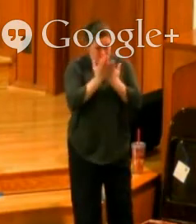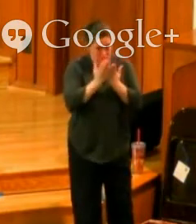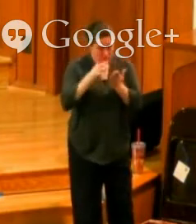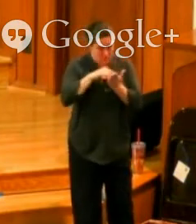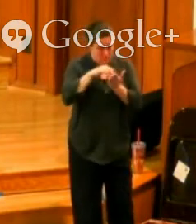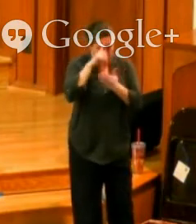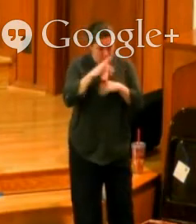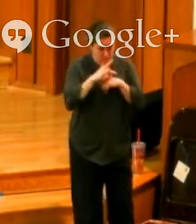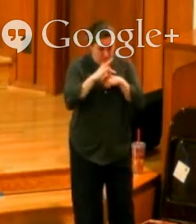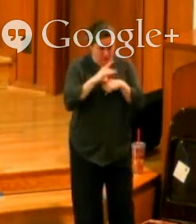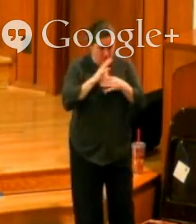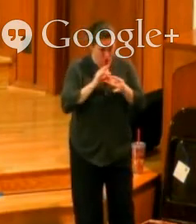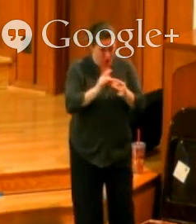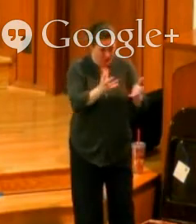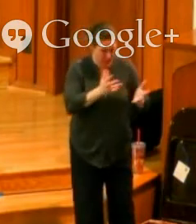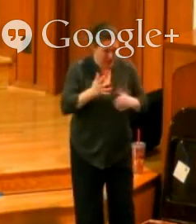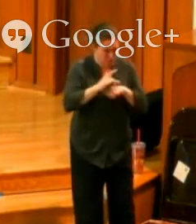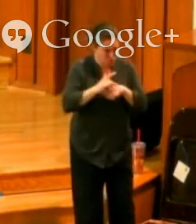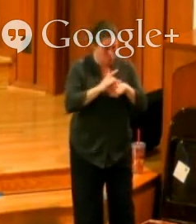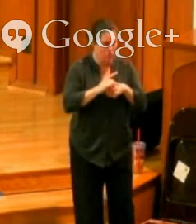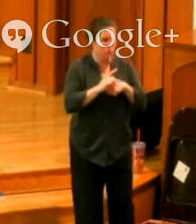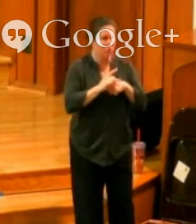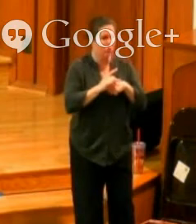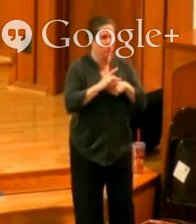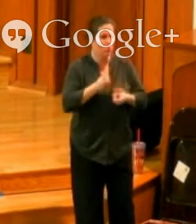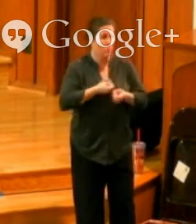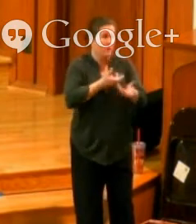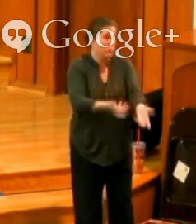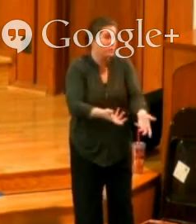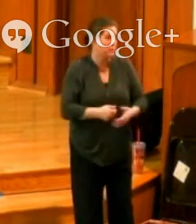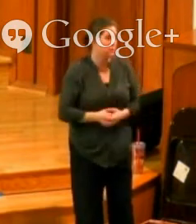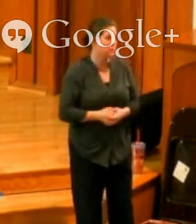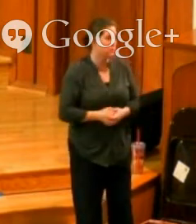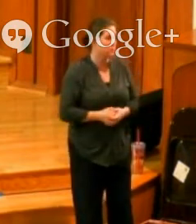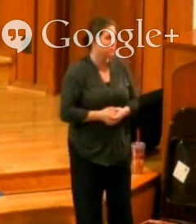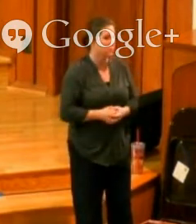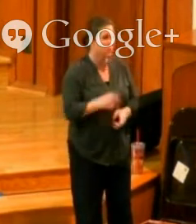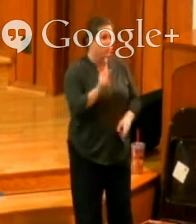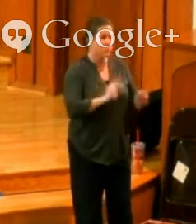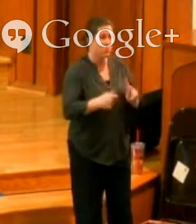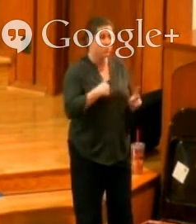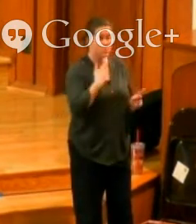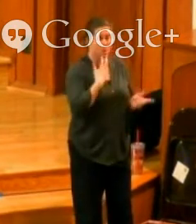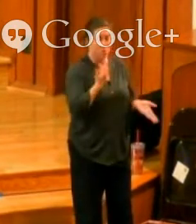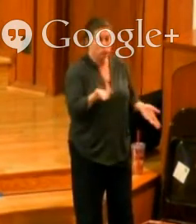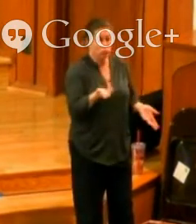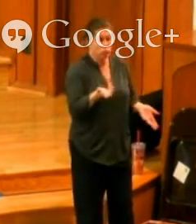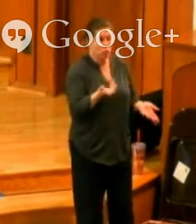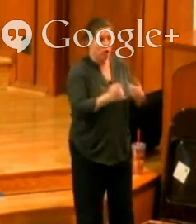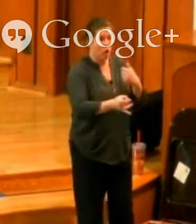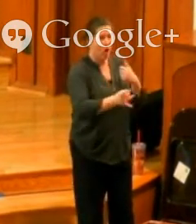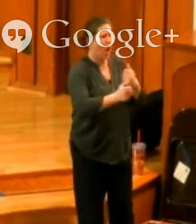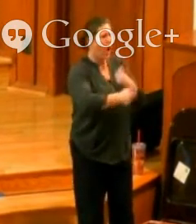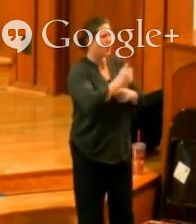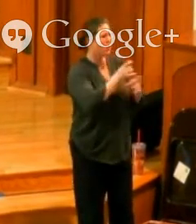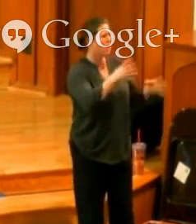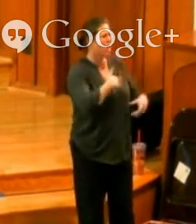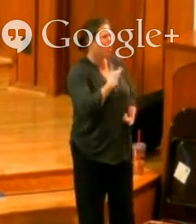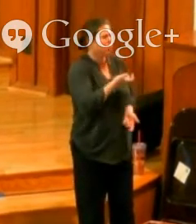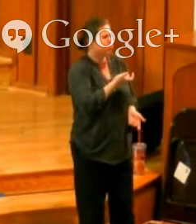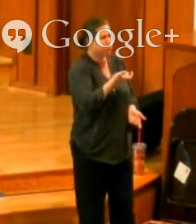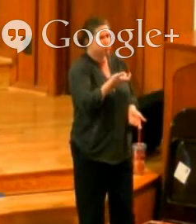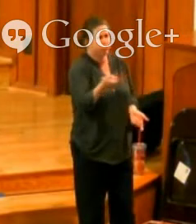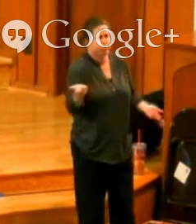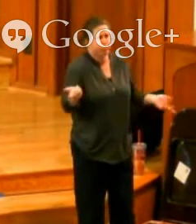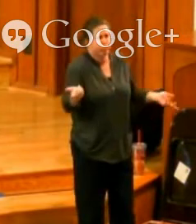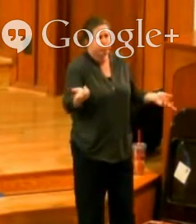be thinking about and what you're going to be expressing. So people may say, oh, well, I can watch violence and it doesn't affect me, or I can watch sexual